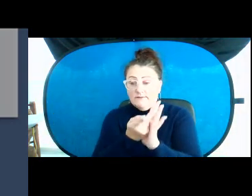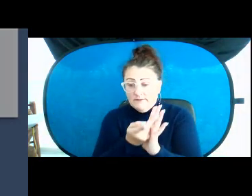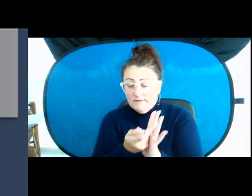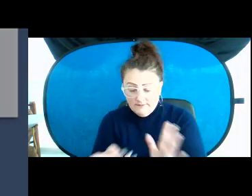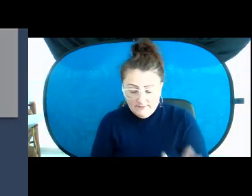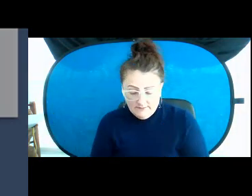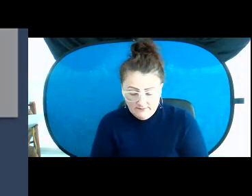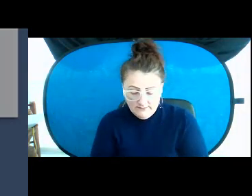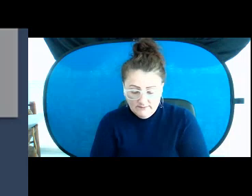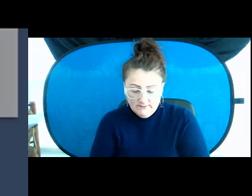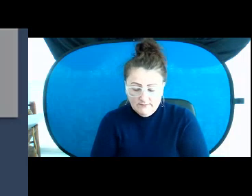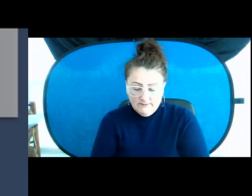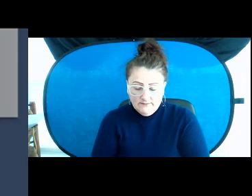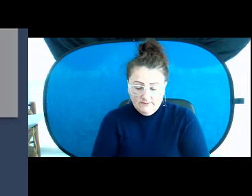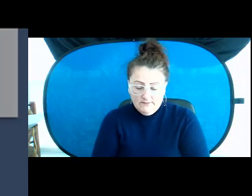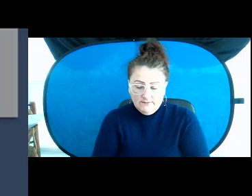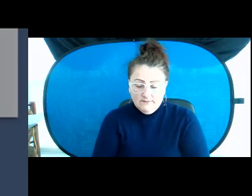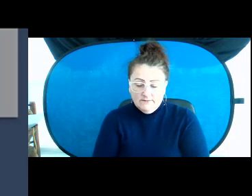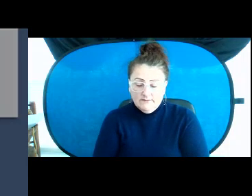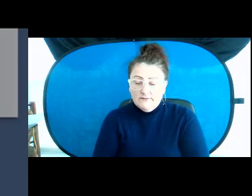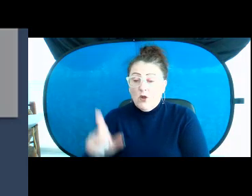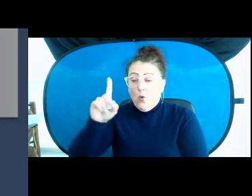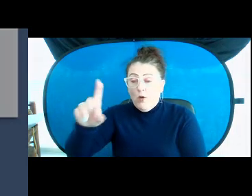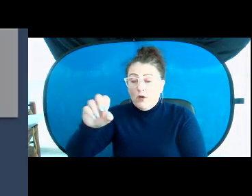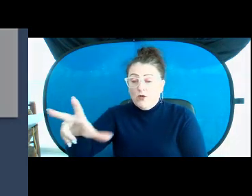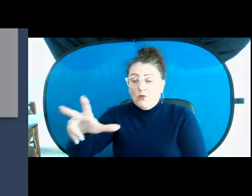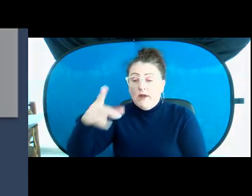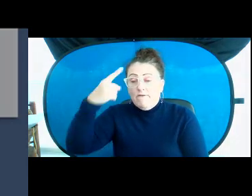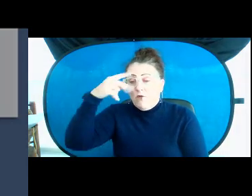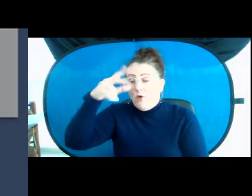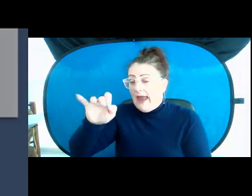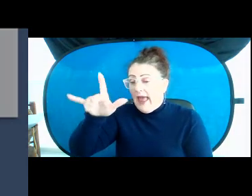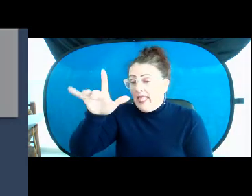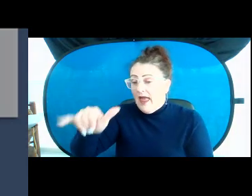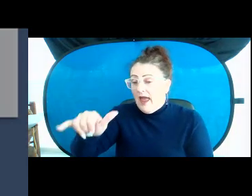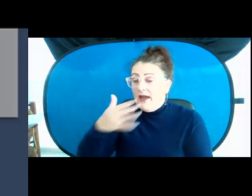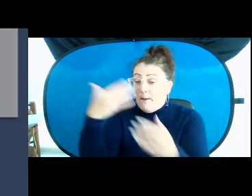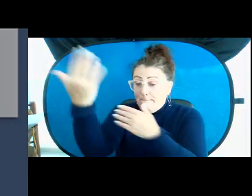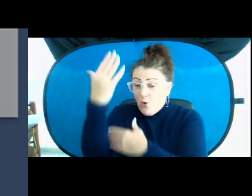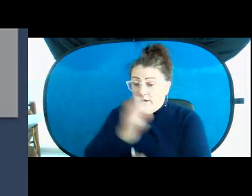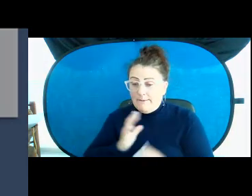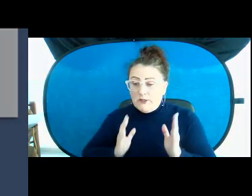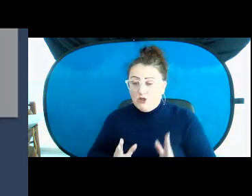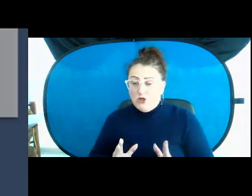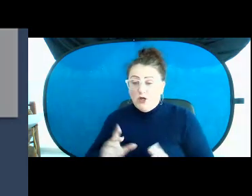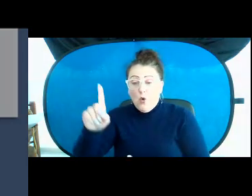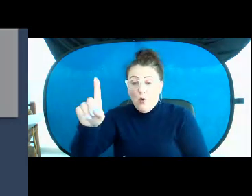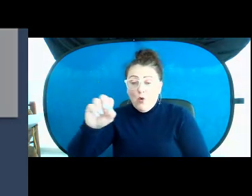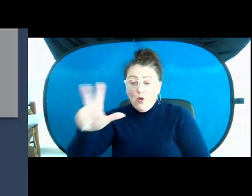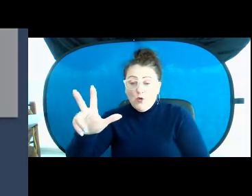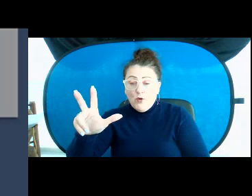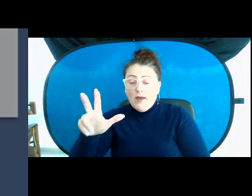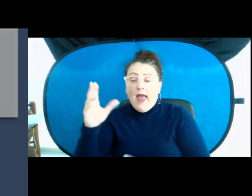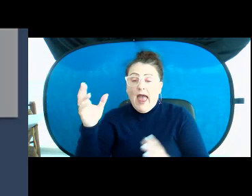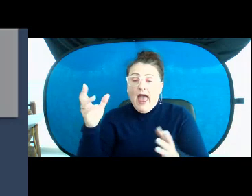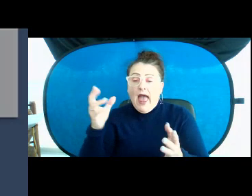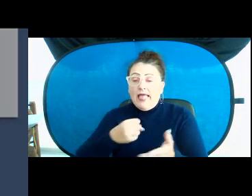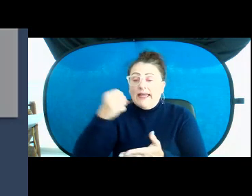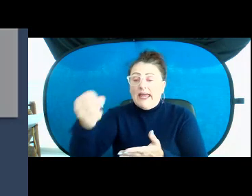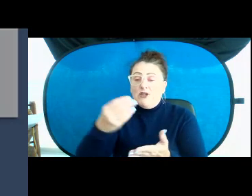Now we're on to item 103. Kayla. Good morning, Commissioners. Tab 103 is an allocation request